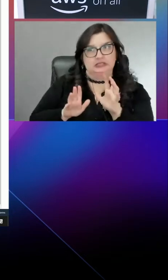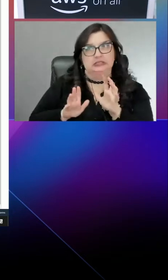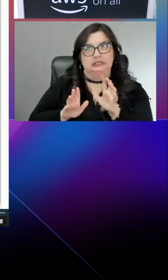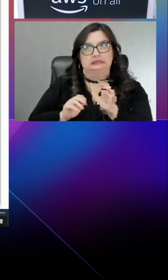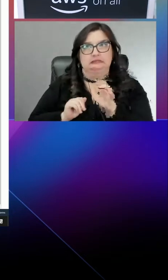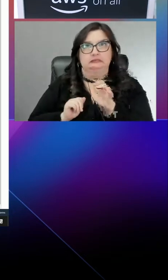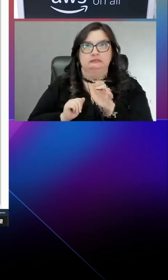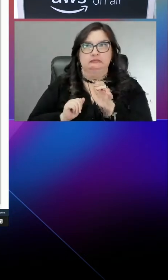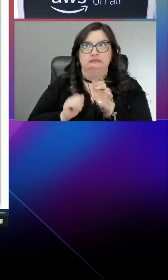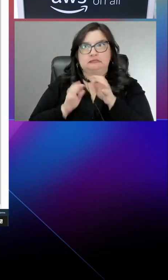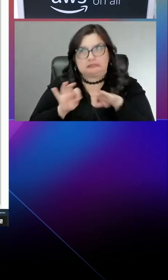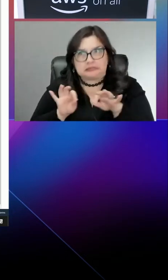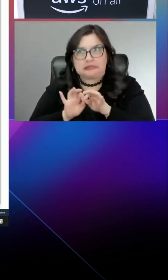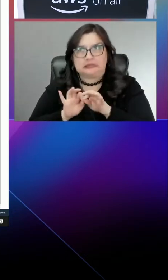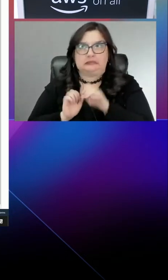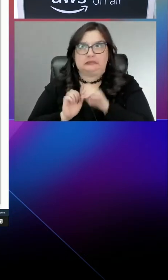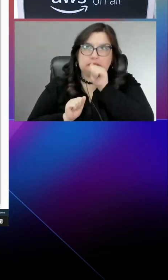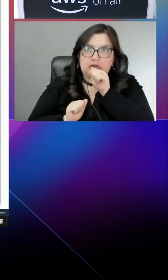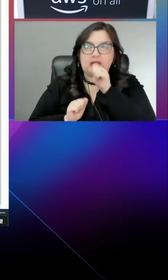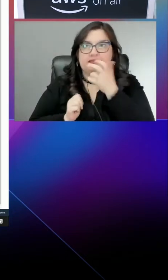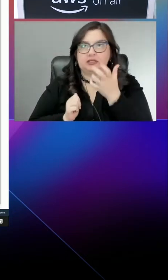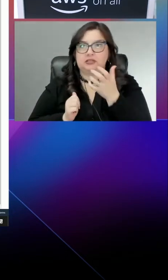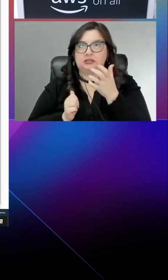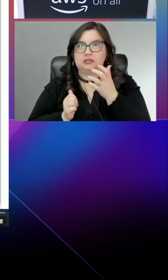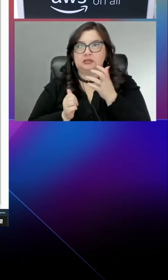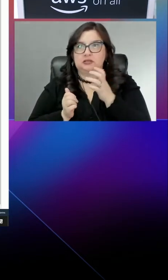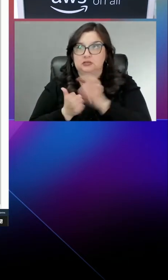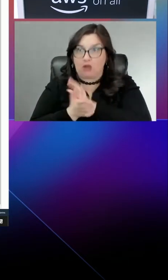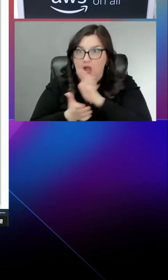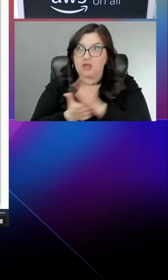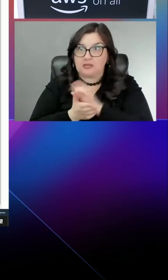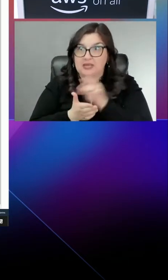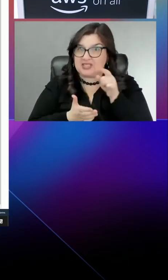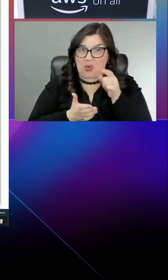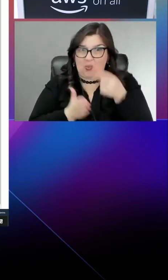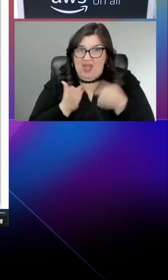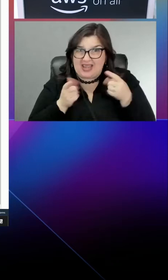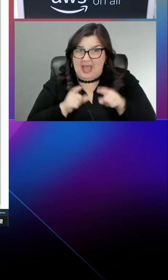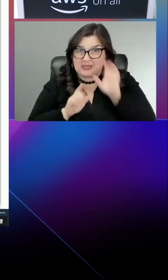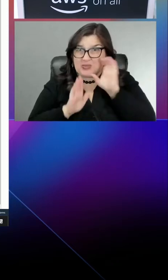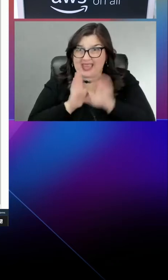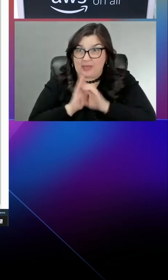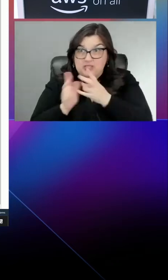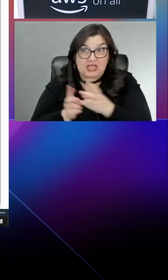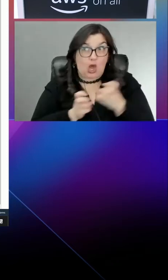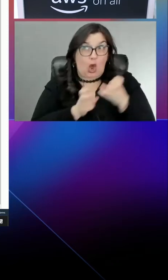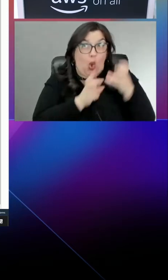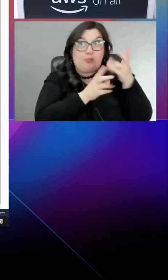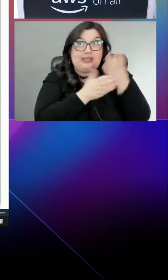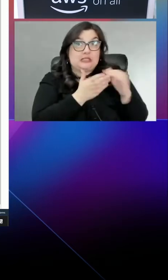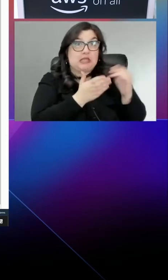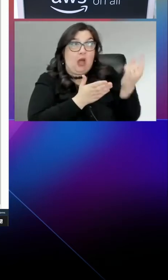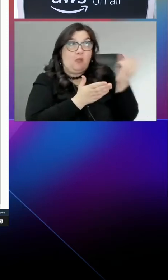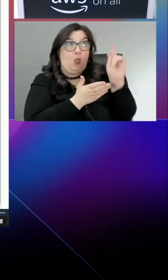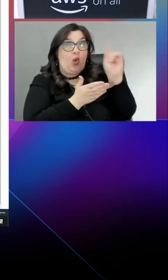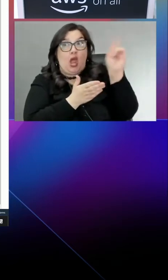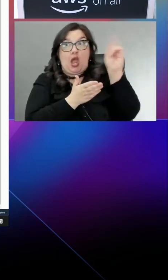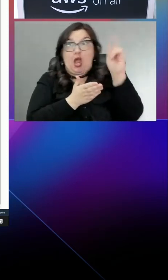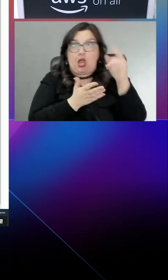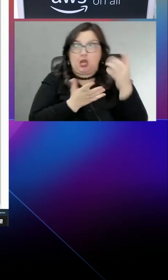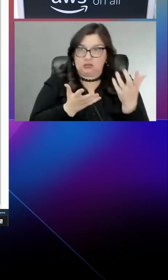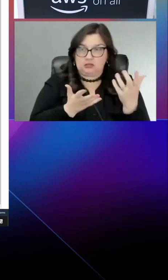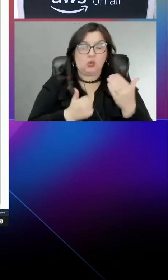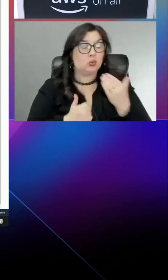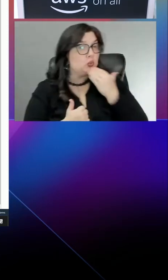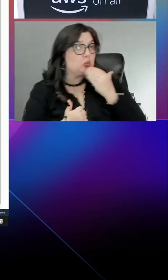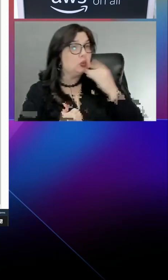happening with these images are they being uploaded somewhere? Like, what happens to them? Yeah. Yeah, so that's a very good question. We follow the